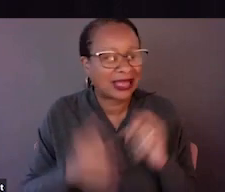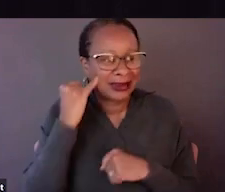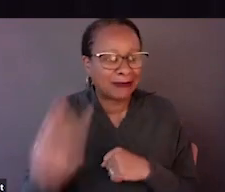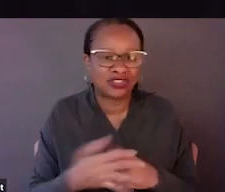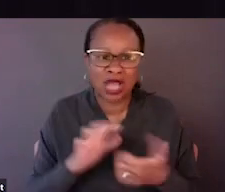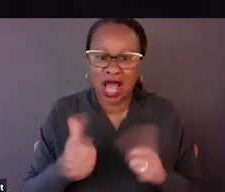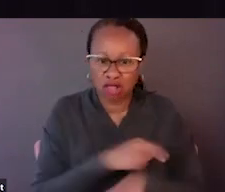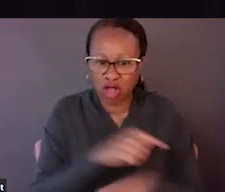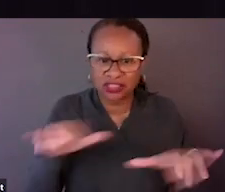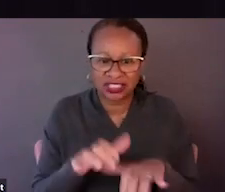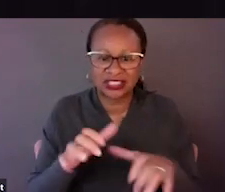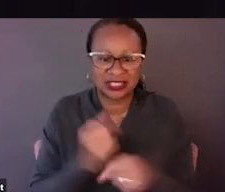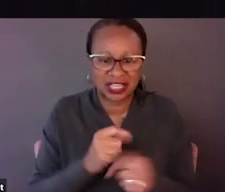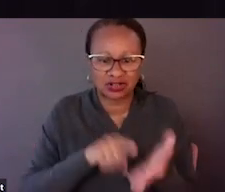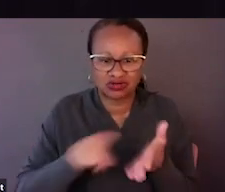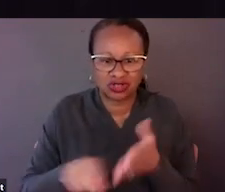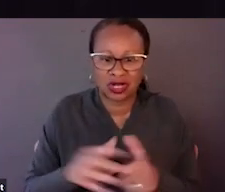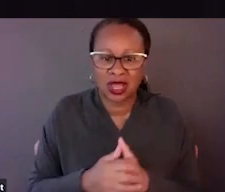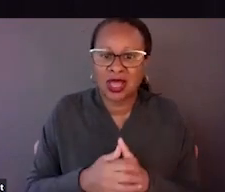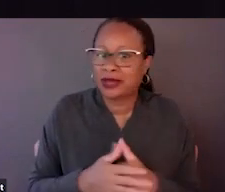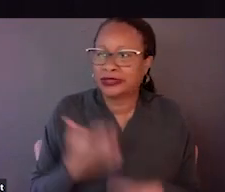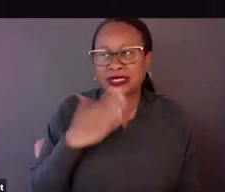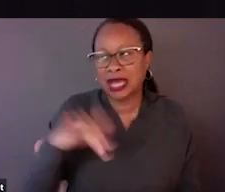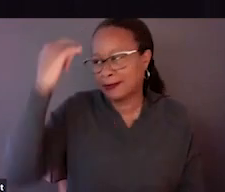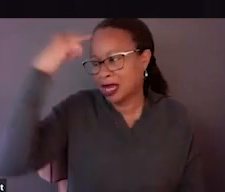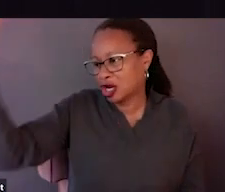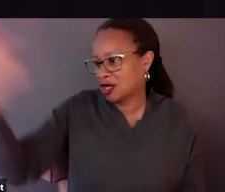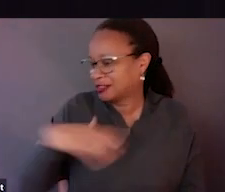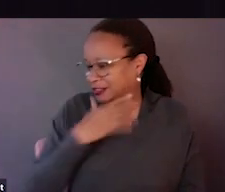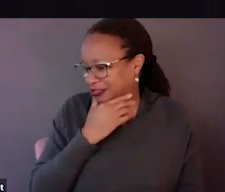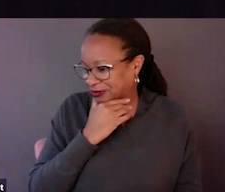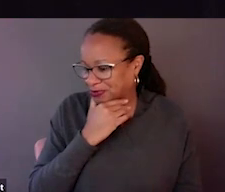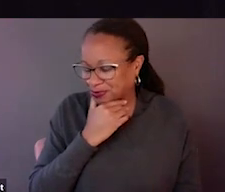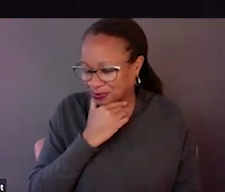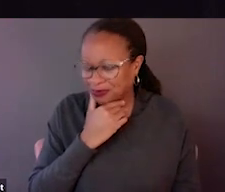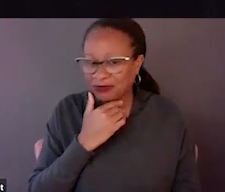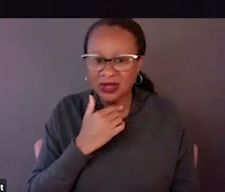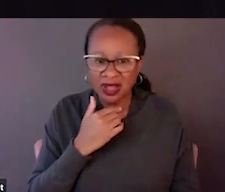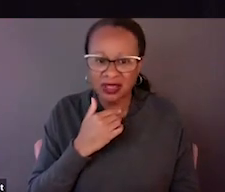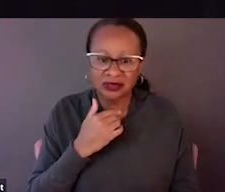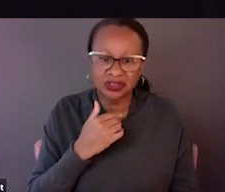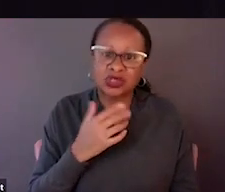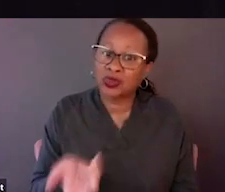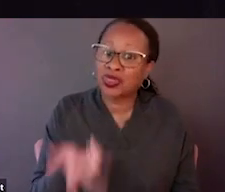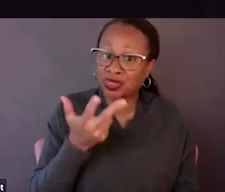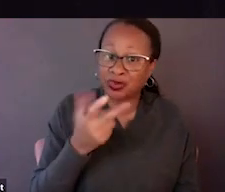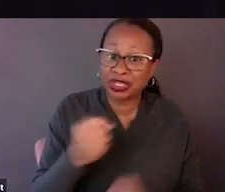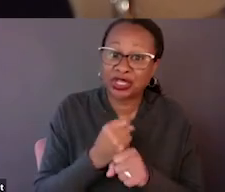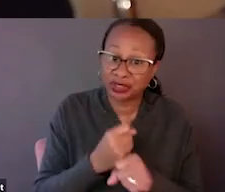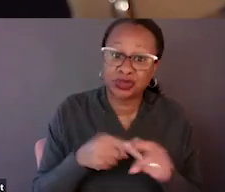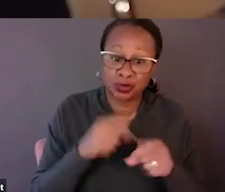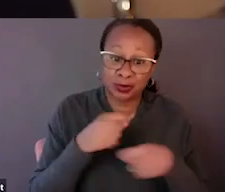long did it take you to research this film? It was a nightmare. It took, years? It was like 3 years in the making.